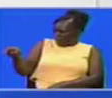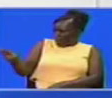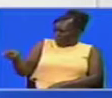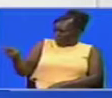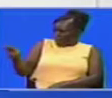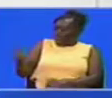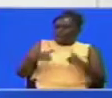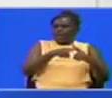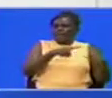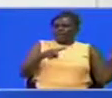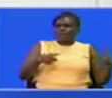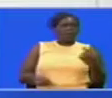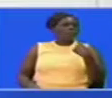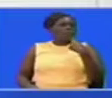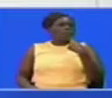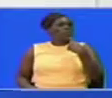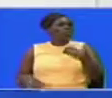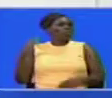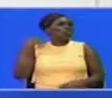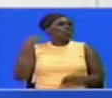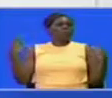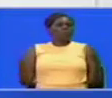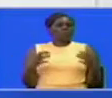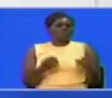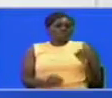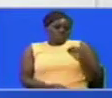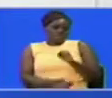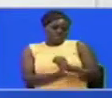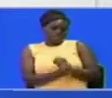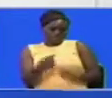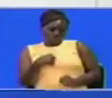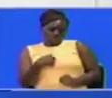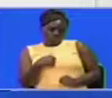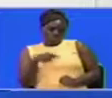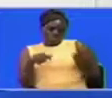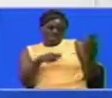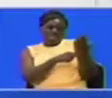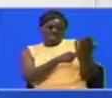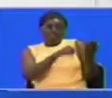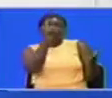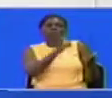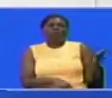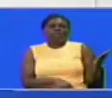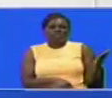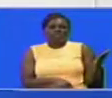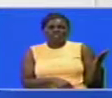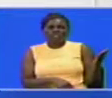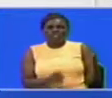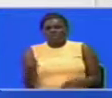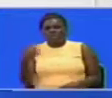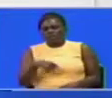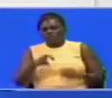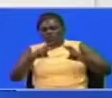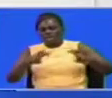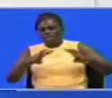killed by Pokot bandits. Can you tell me? What do you call that one? Can you say that the Pokots, they were coming to look